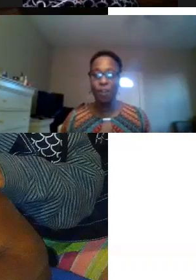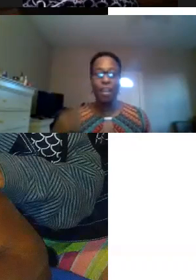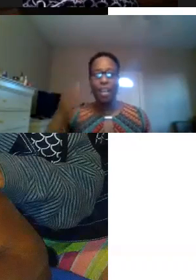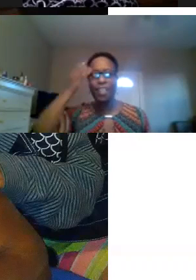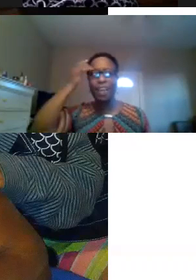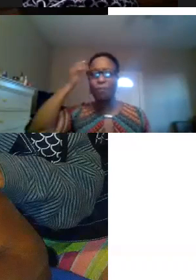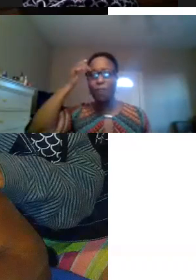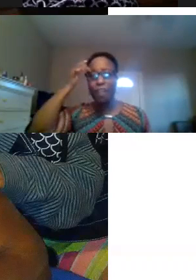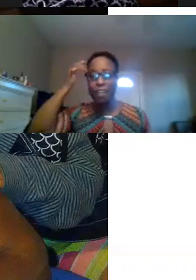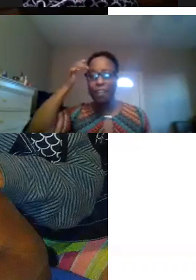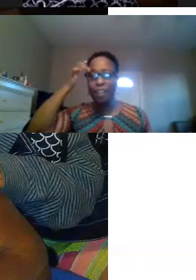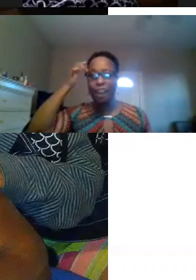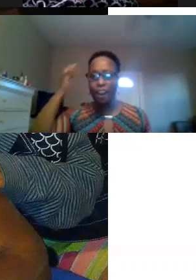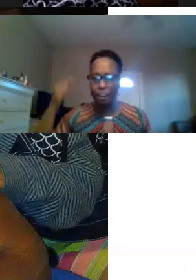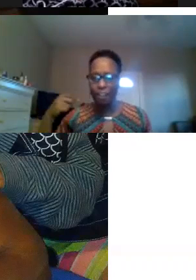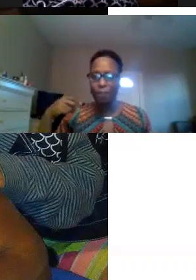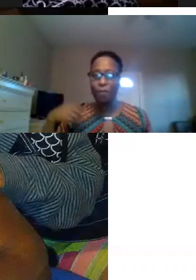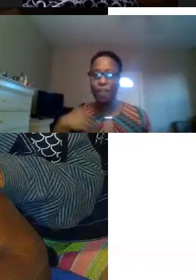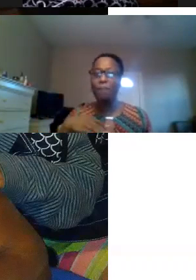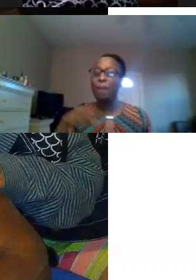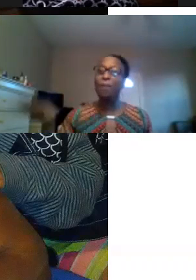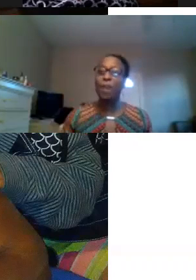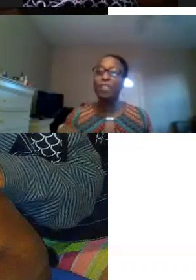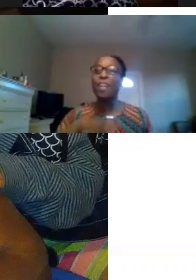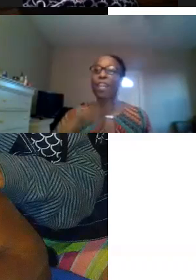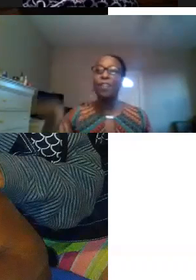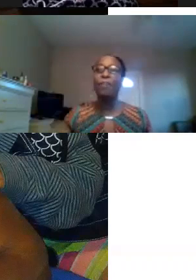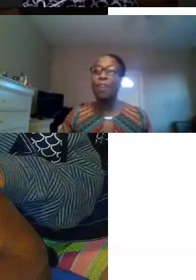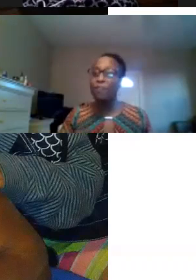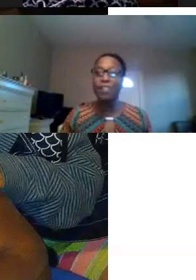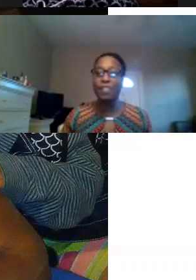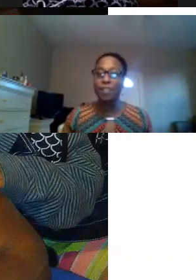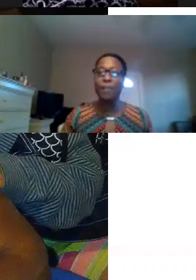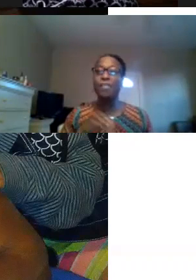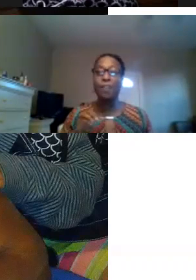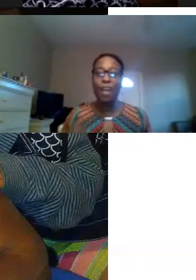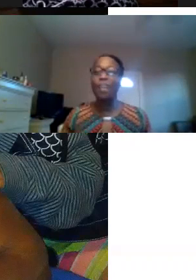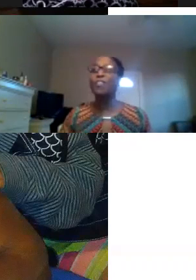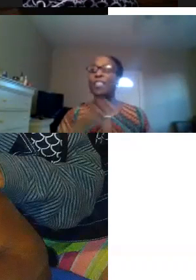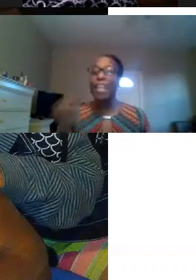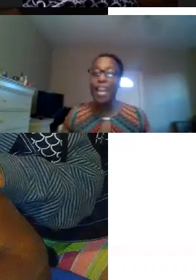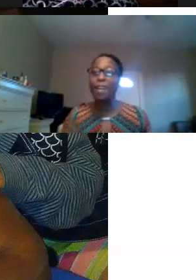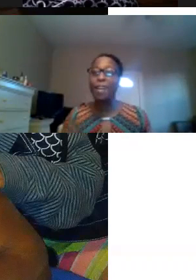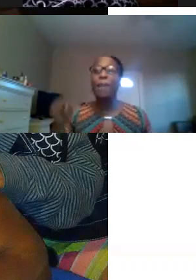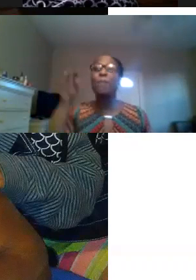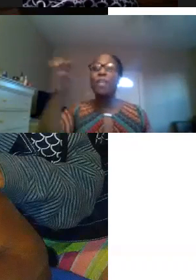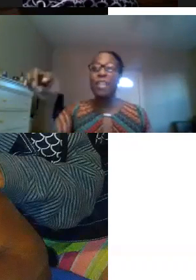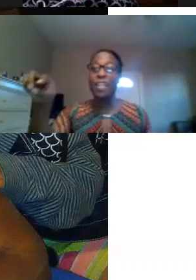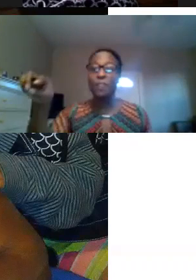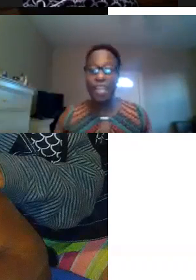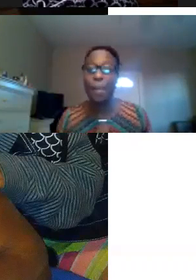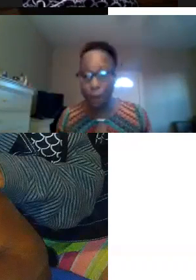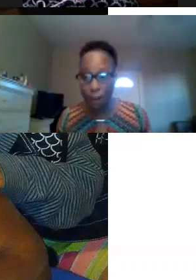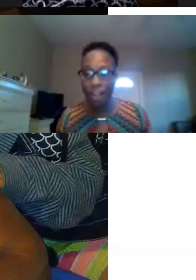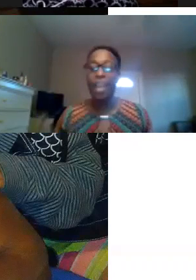consumer, like, that really hurt. It really made me question, like, this whole healthcare system. And so I understand, and it made me want to dig